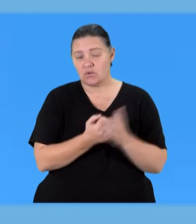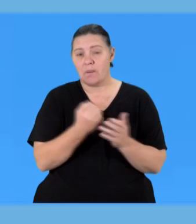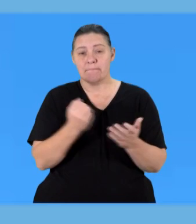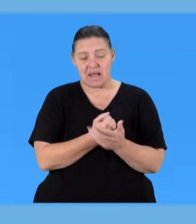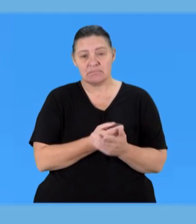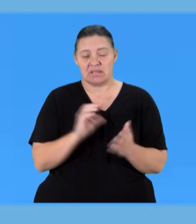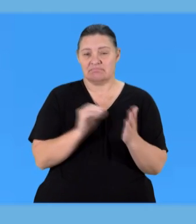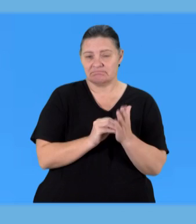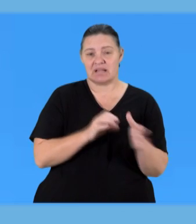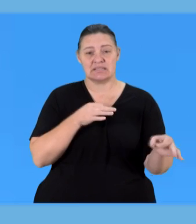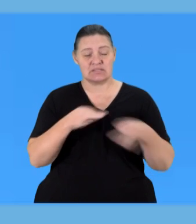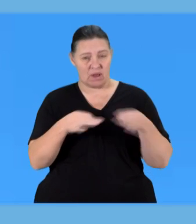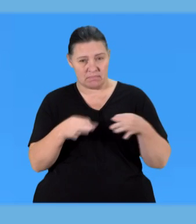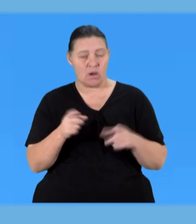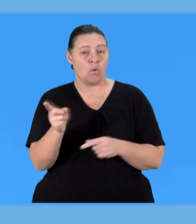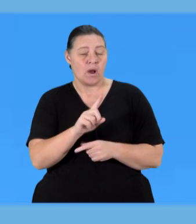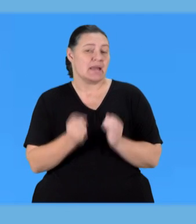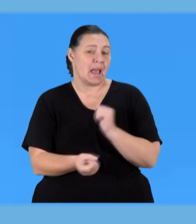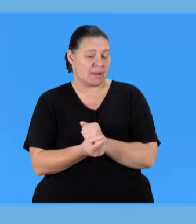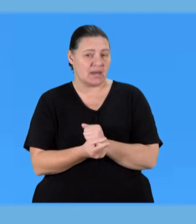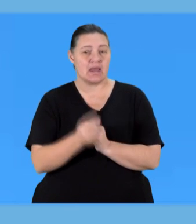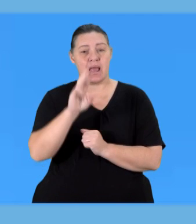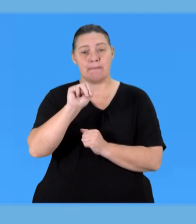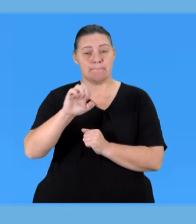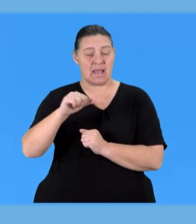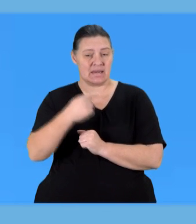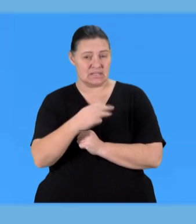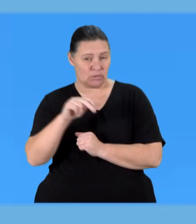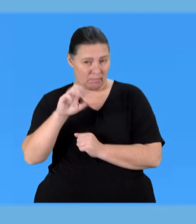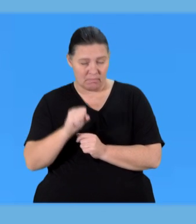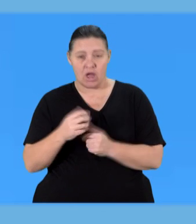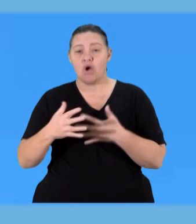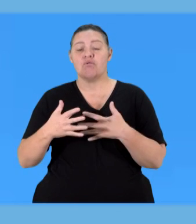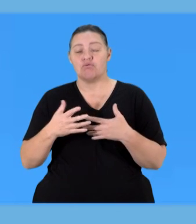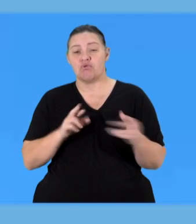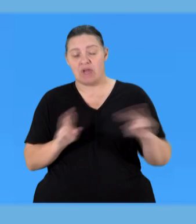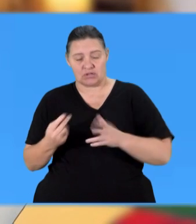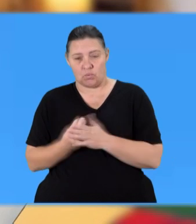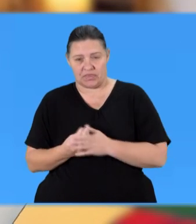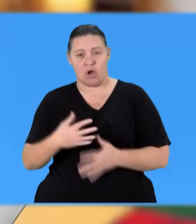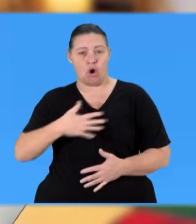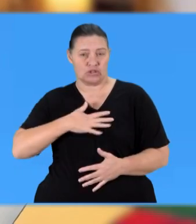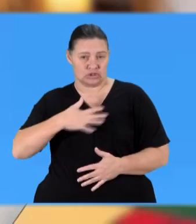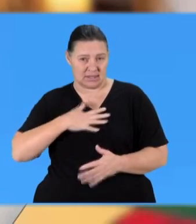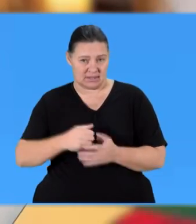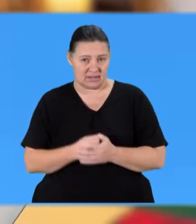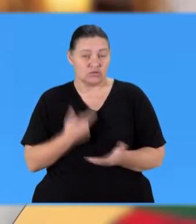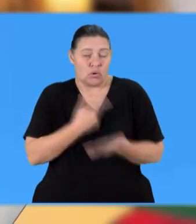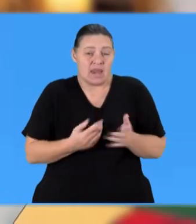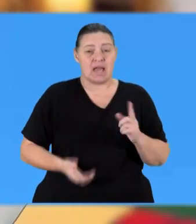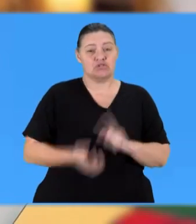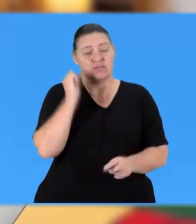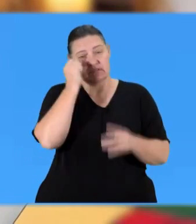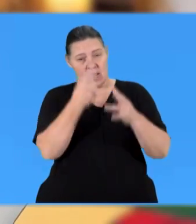lastly, you need to be able to describe what happens when magnesium reacts with oxygen. So in order for us to be able